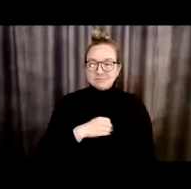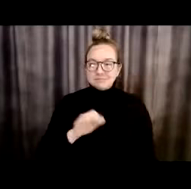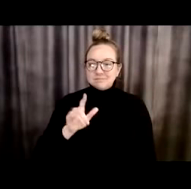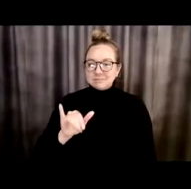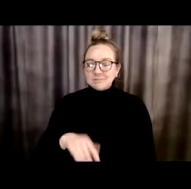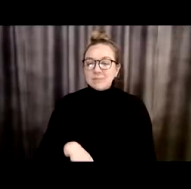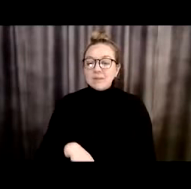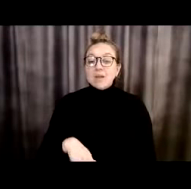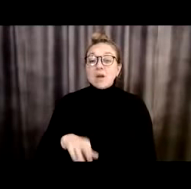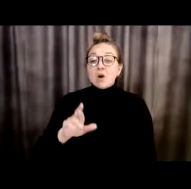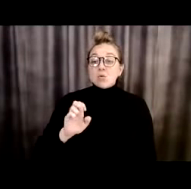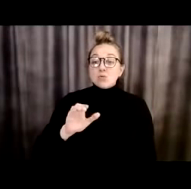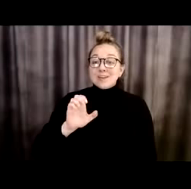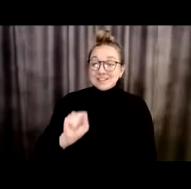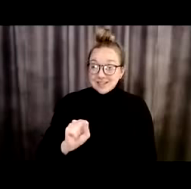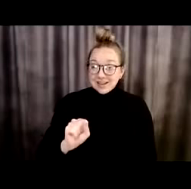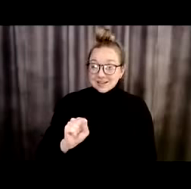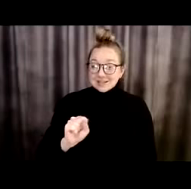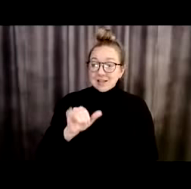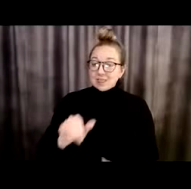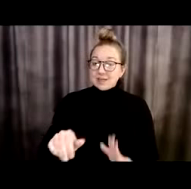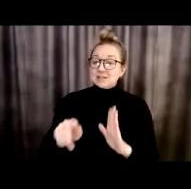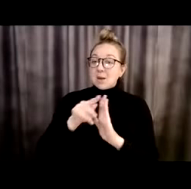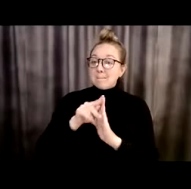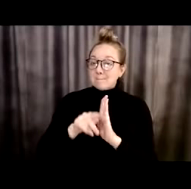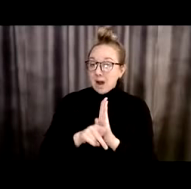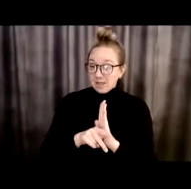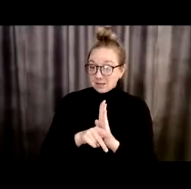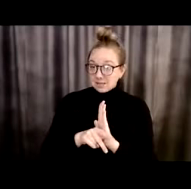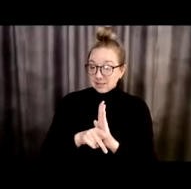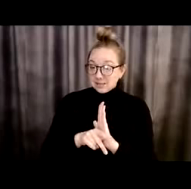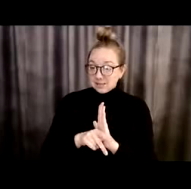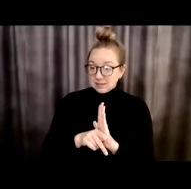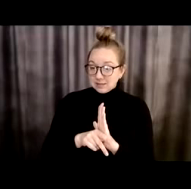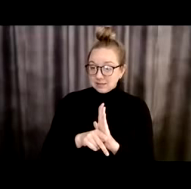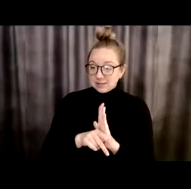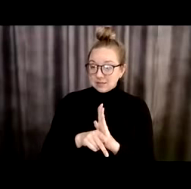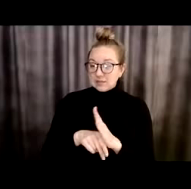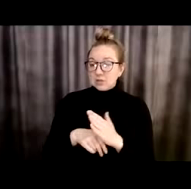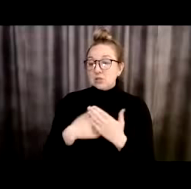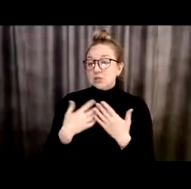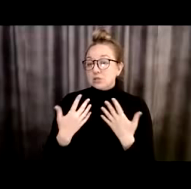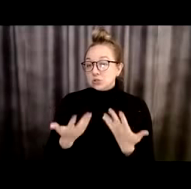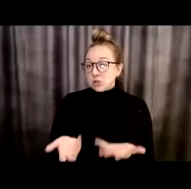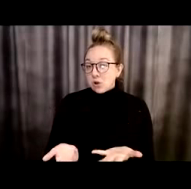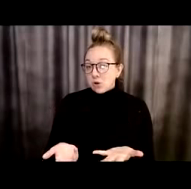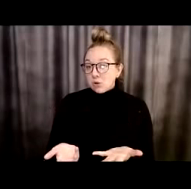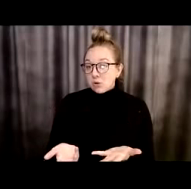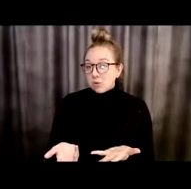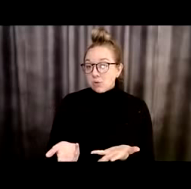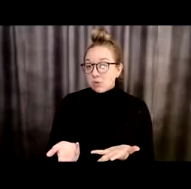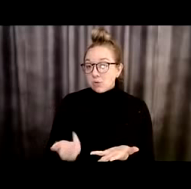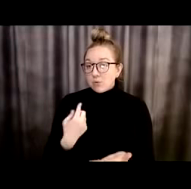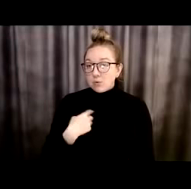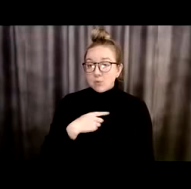policy in this district. So there are, there shouldn't be any exceptions to the